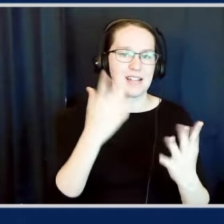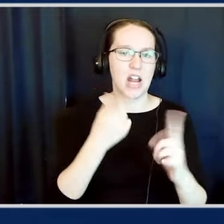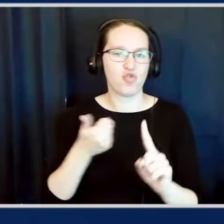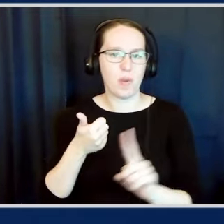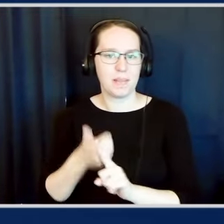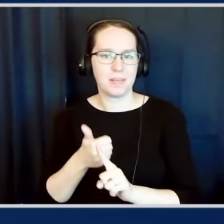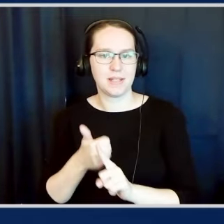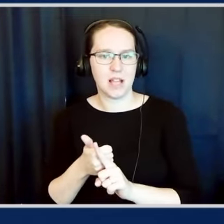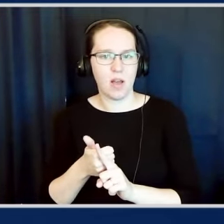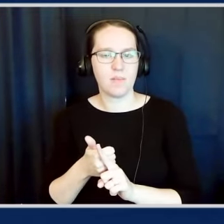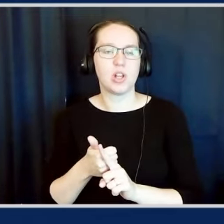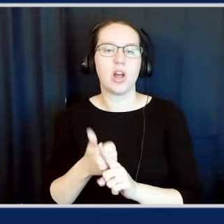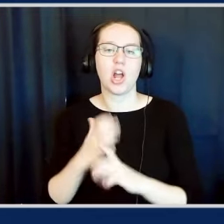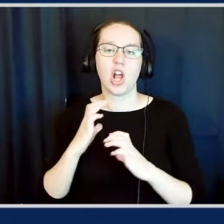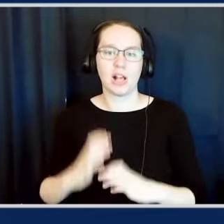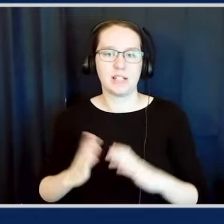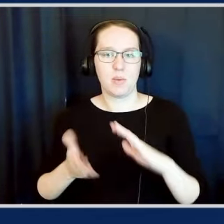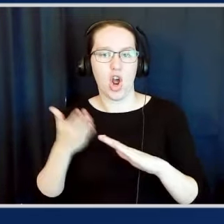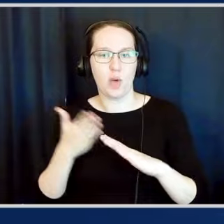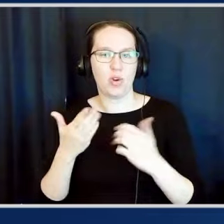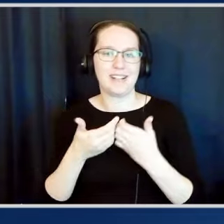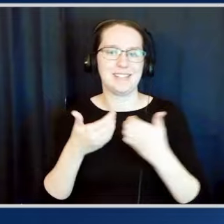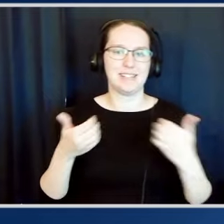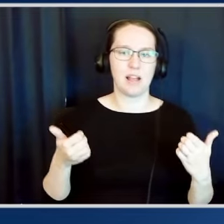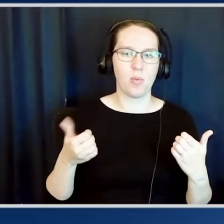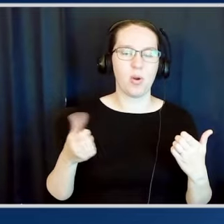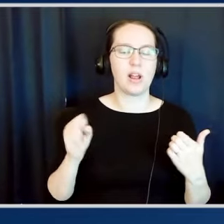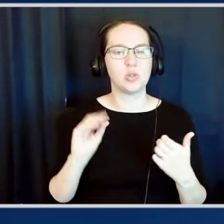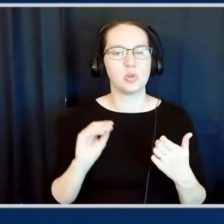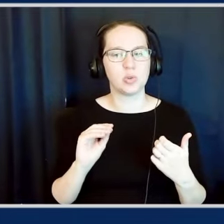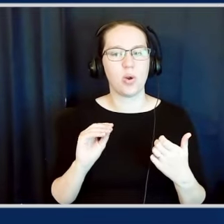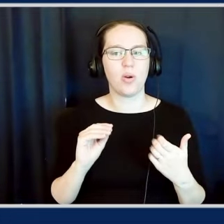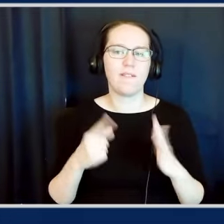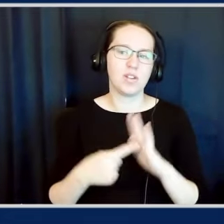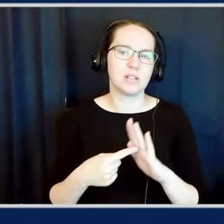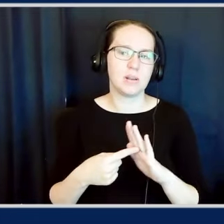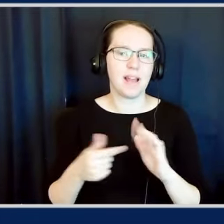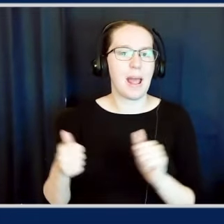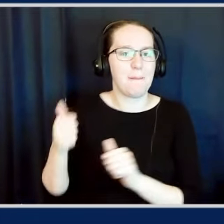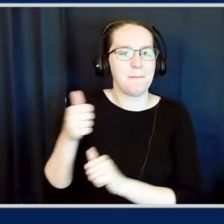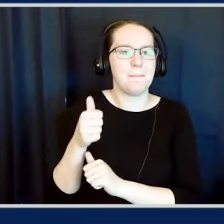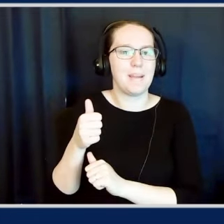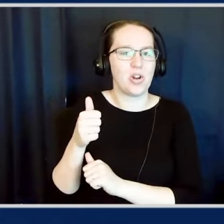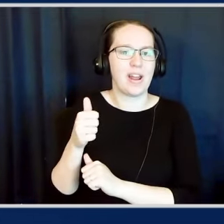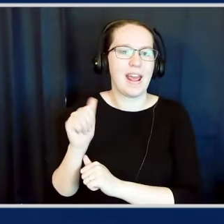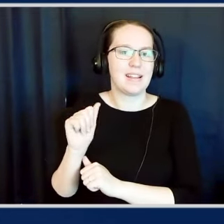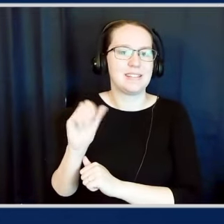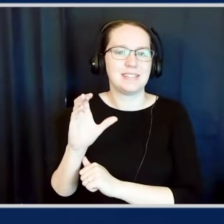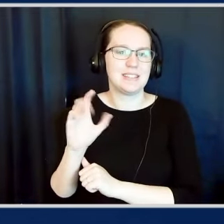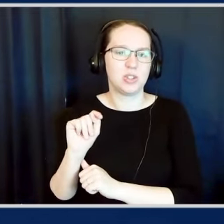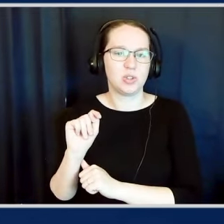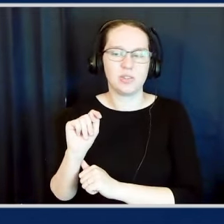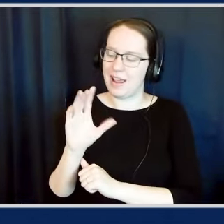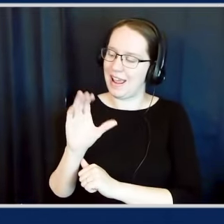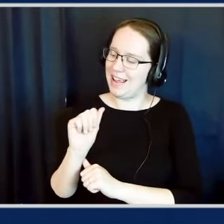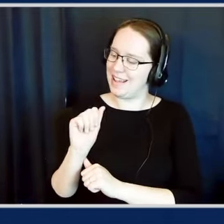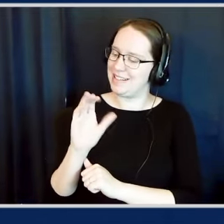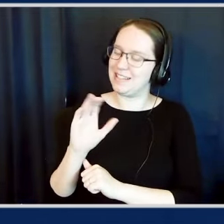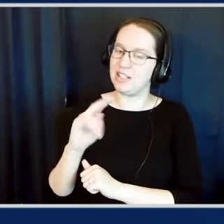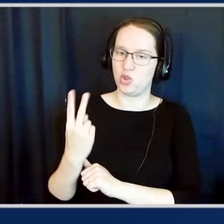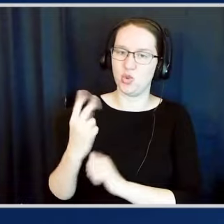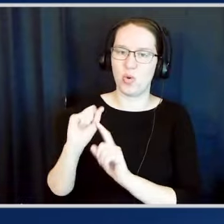from the customer operator of the infrastructure, and that would be like, say the administrator of an EC2 instance. And that is something